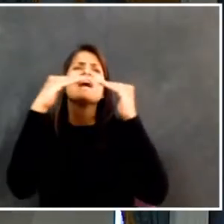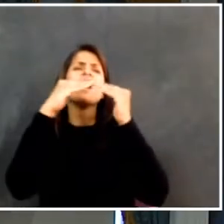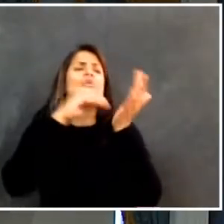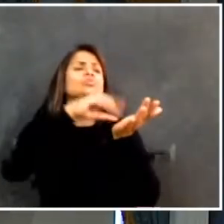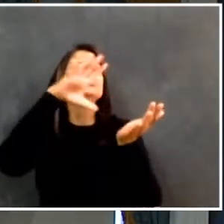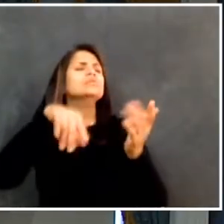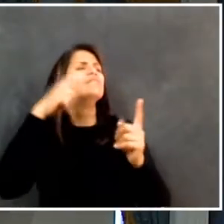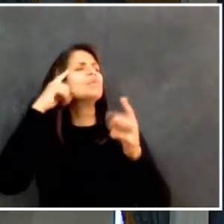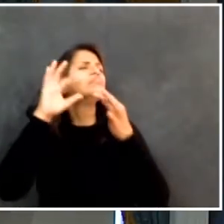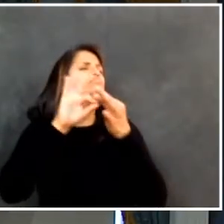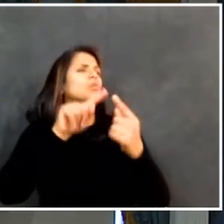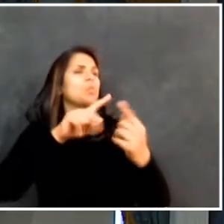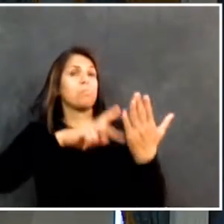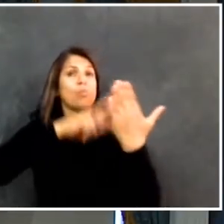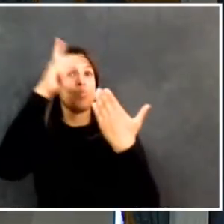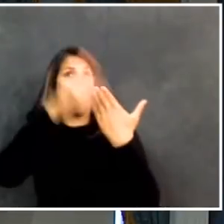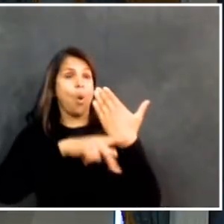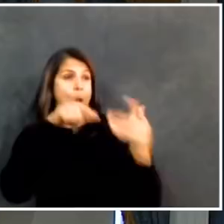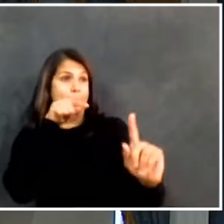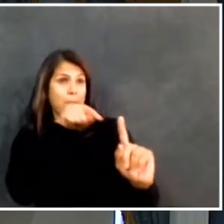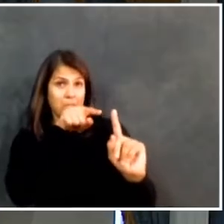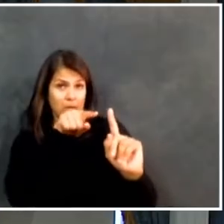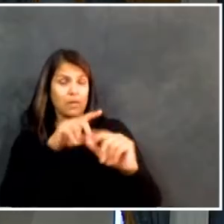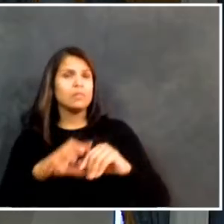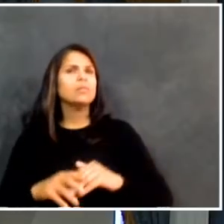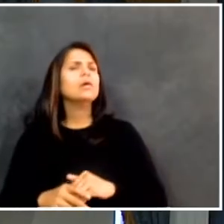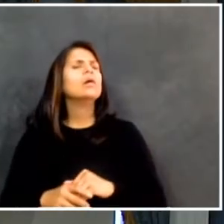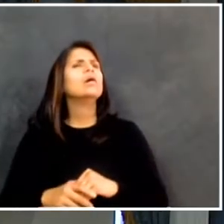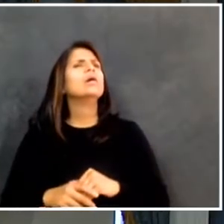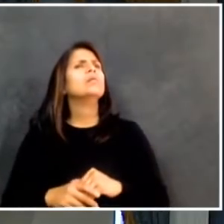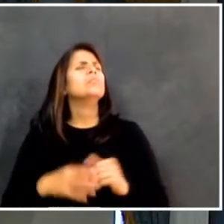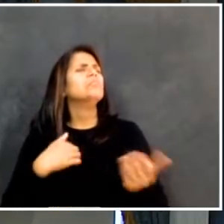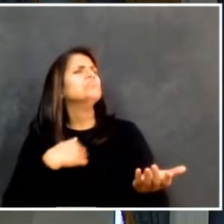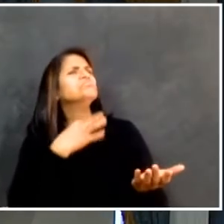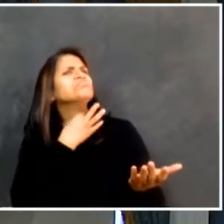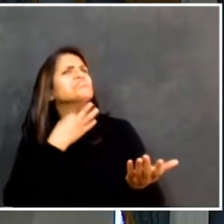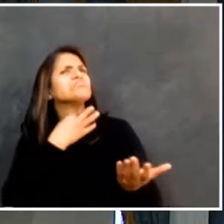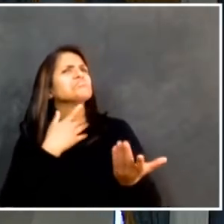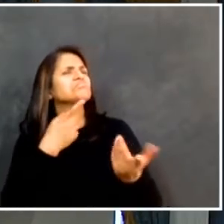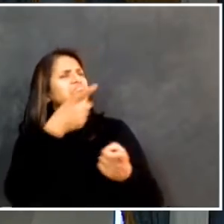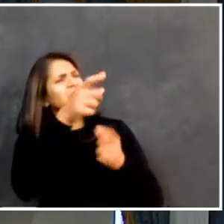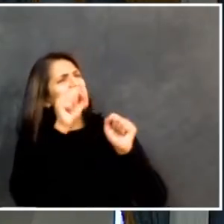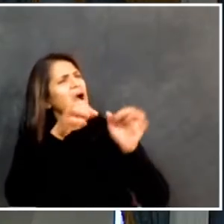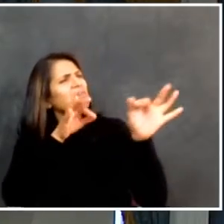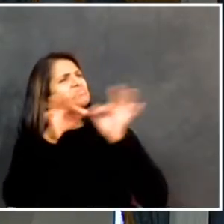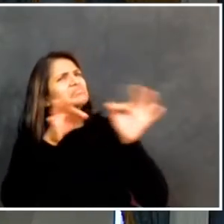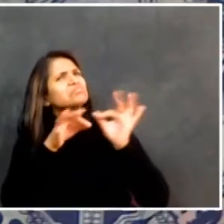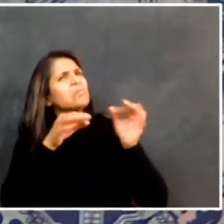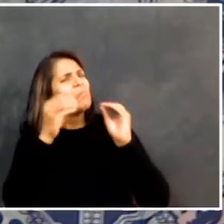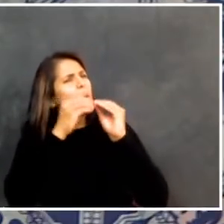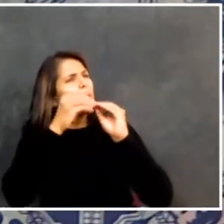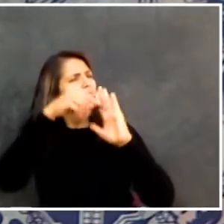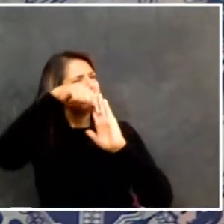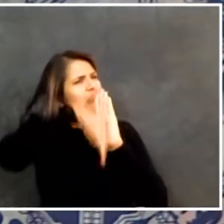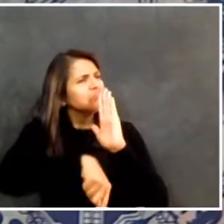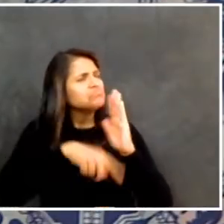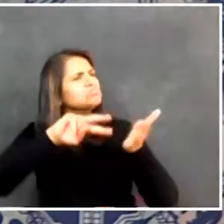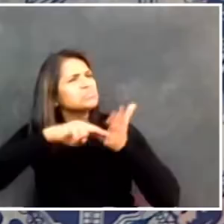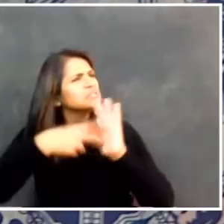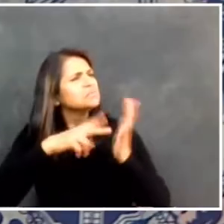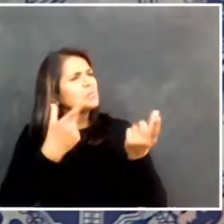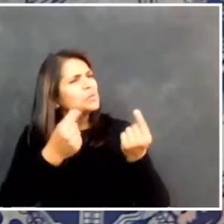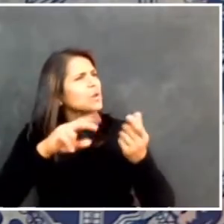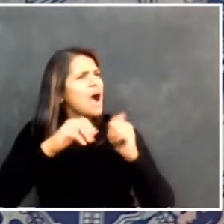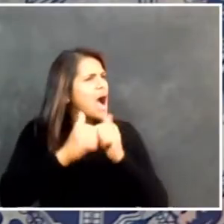funding. Others receive far less than that. So I'm just wondering if you have a sense of how those cuts would be distributed. Yeah, and we'll get you more details when we